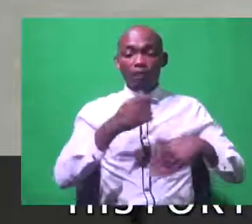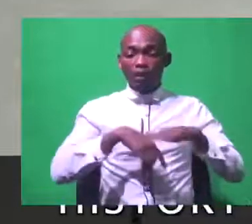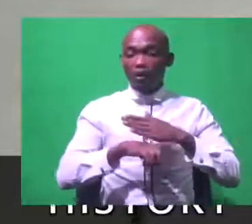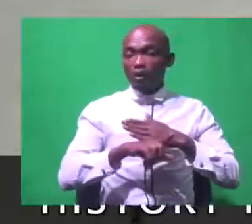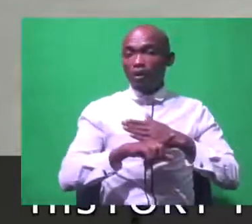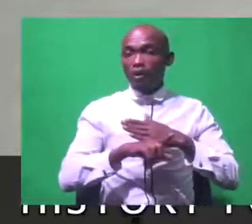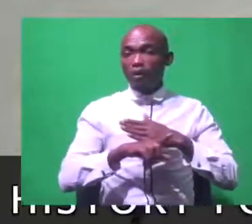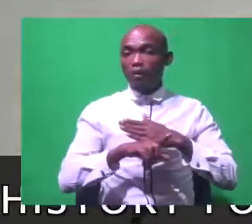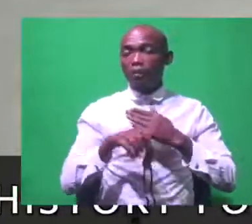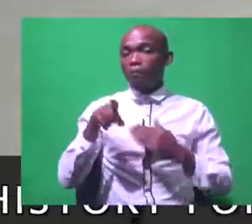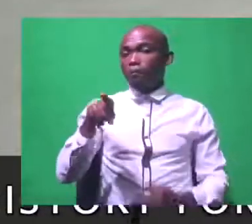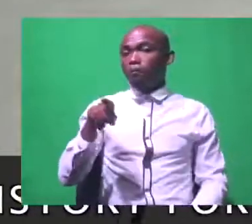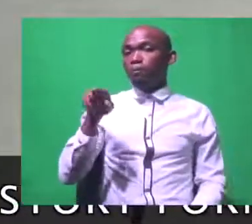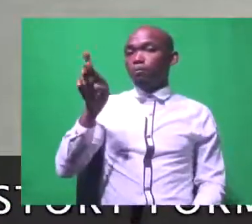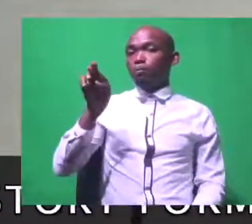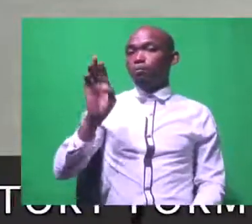in